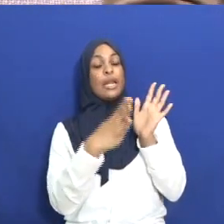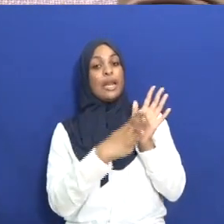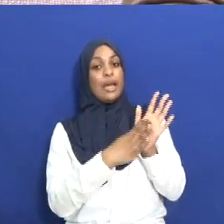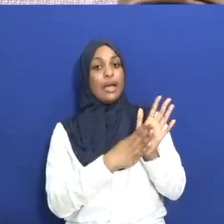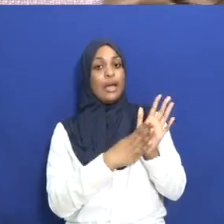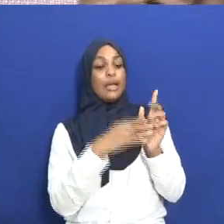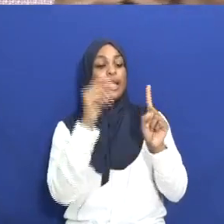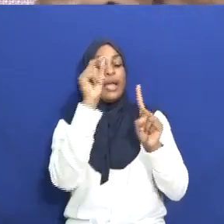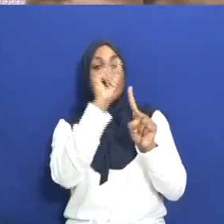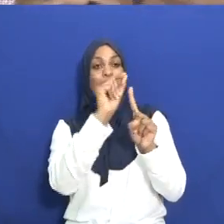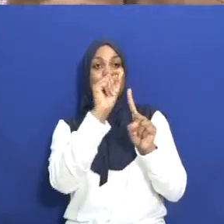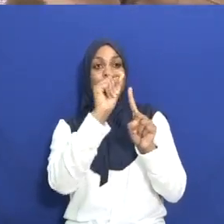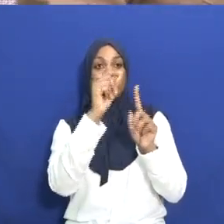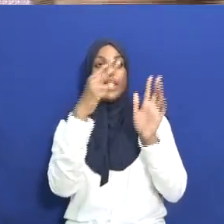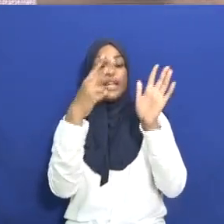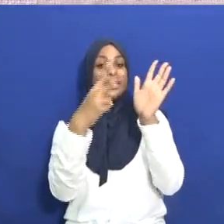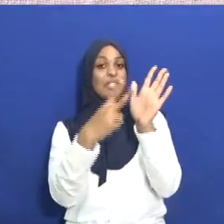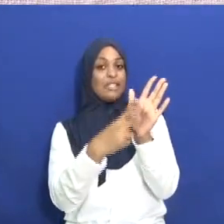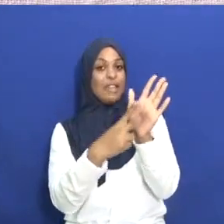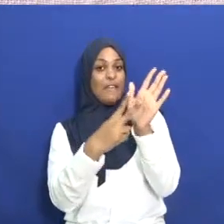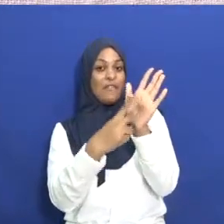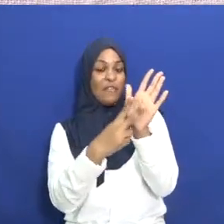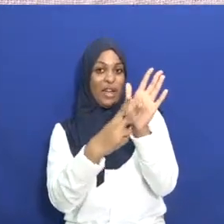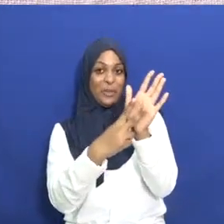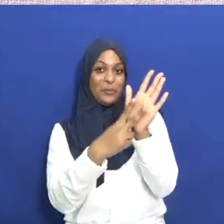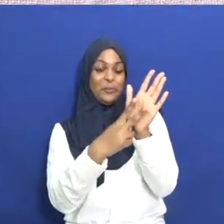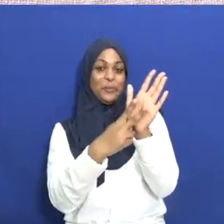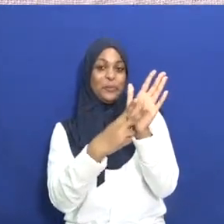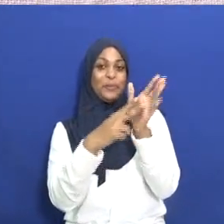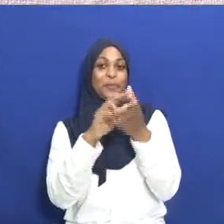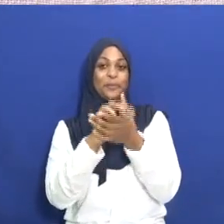9 exponent 7.